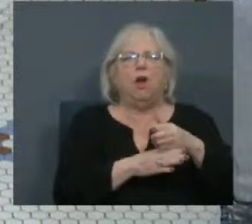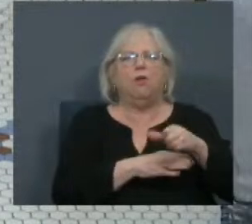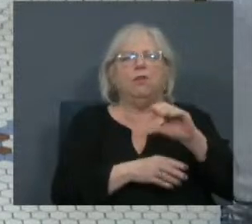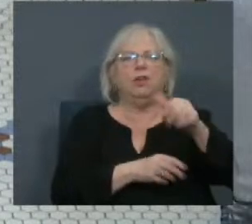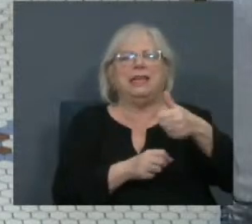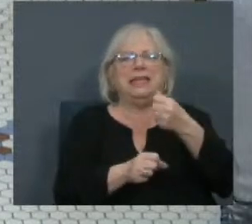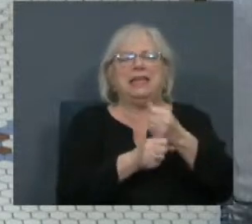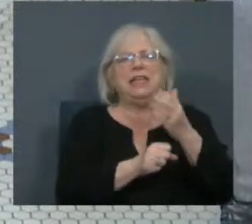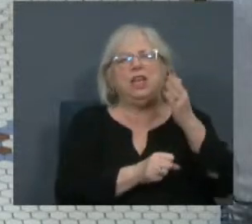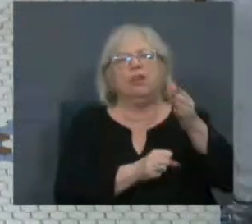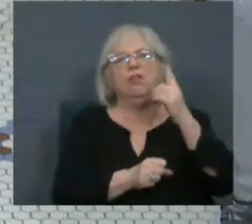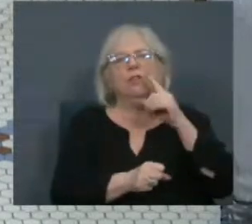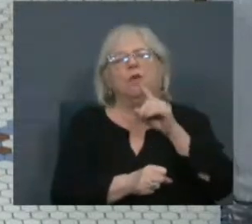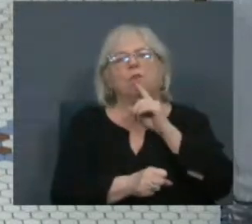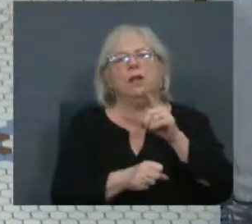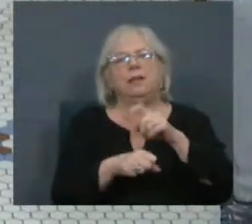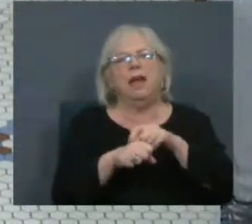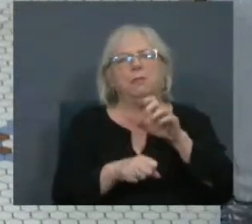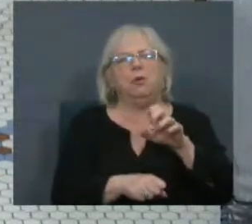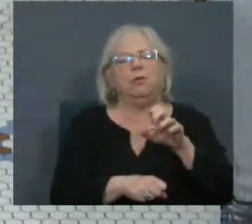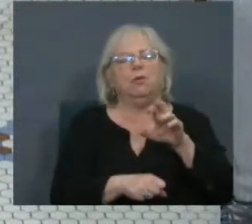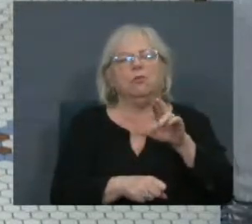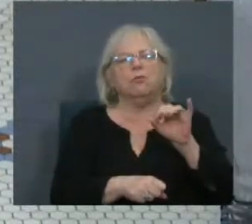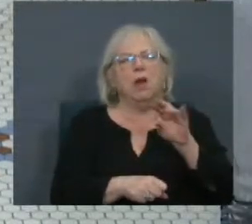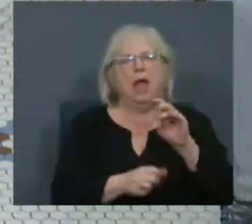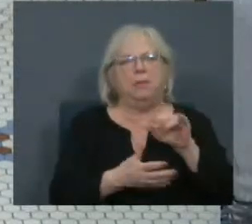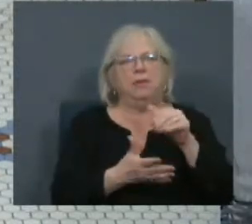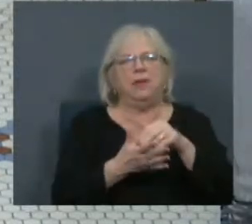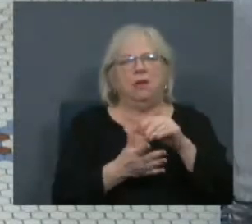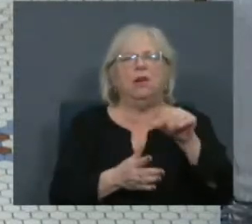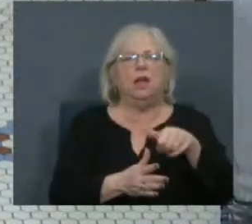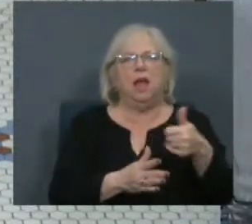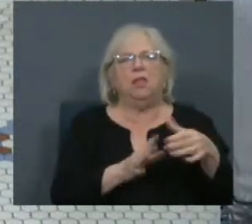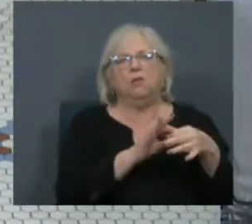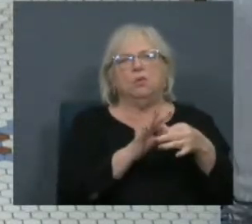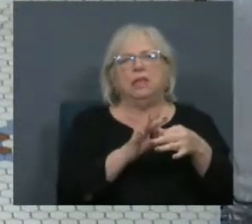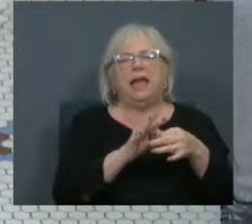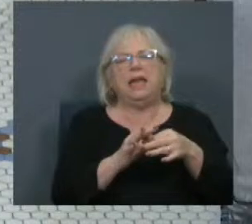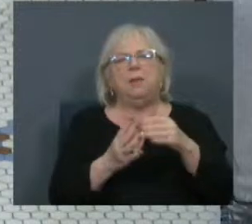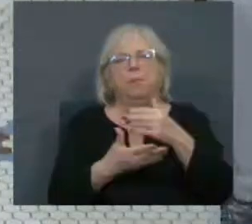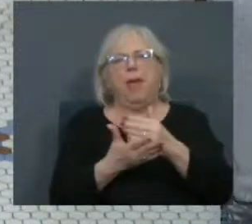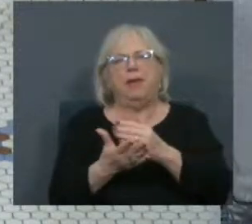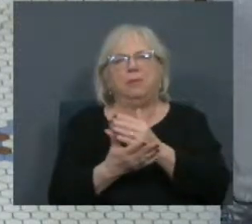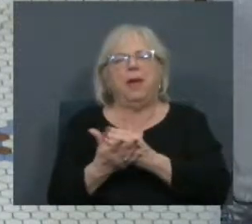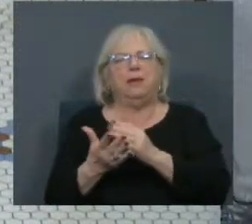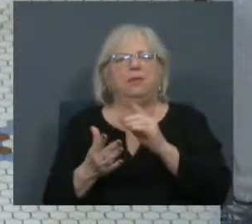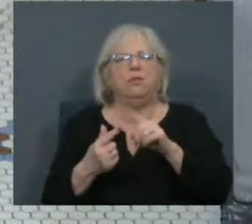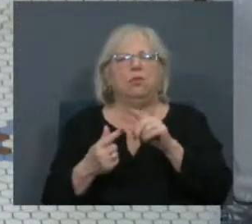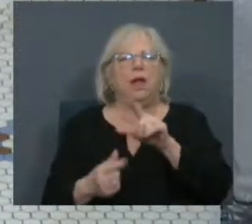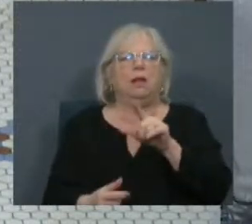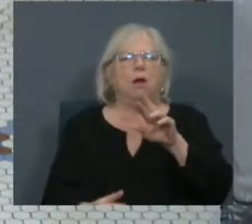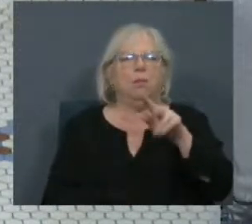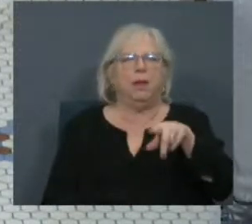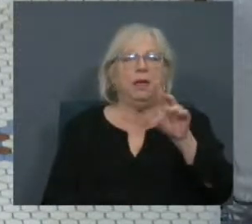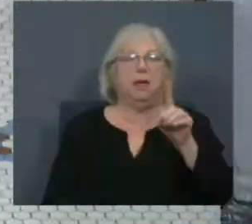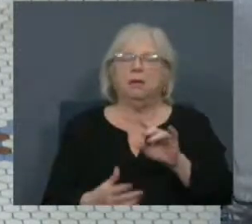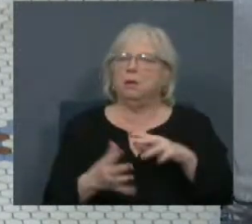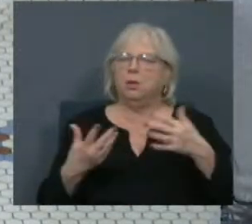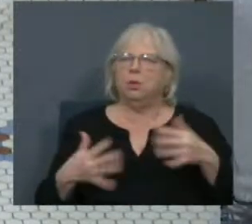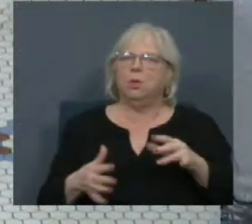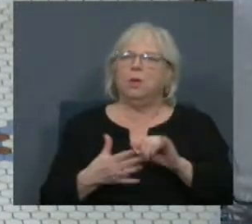for Real-Time Crime Center and other related aspects of the LRPD. This is a fairly